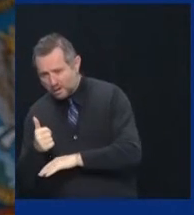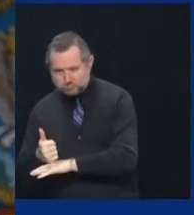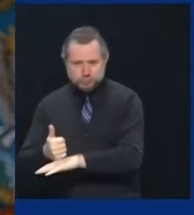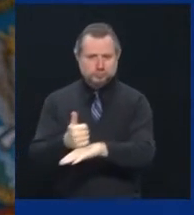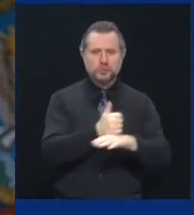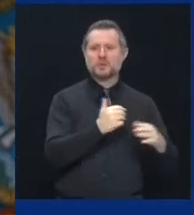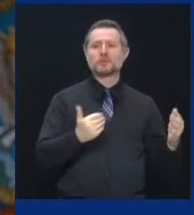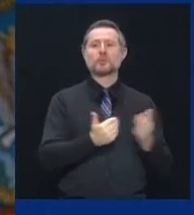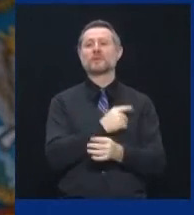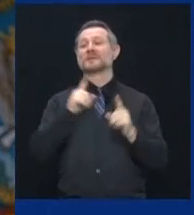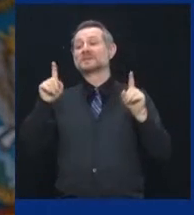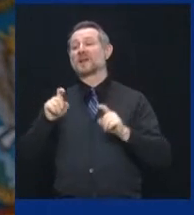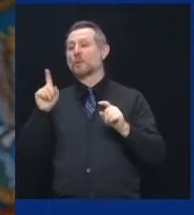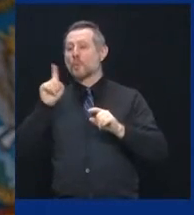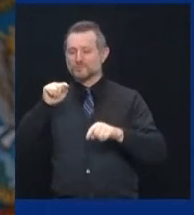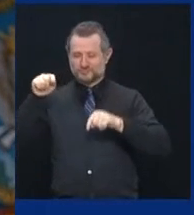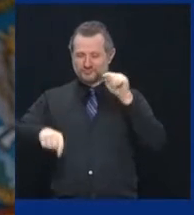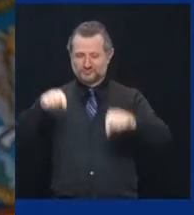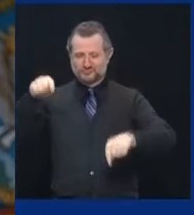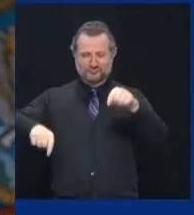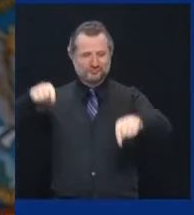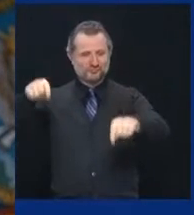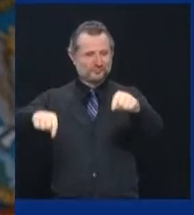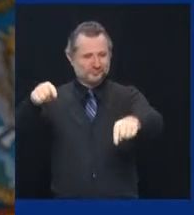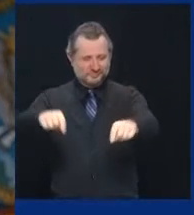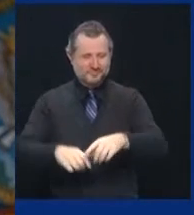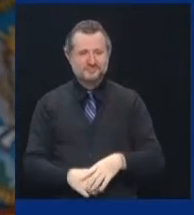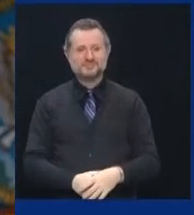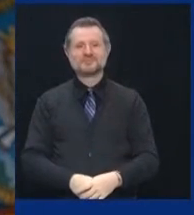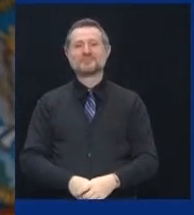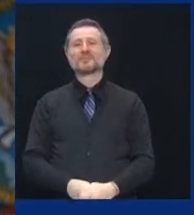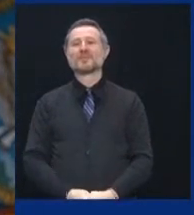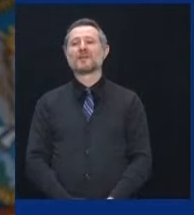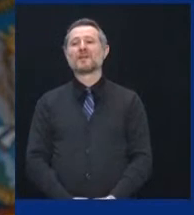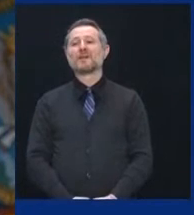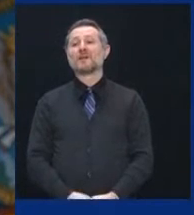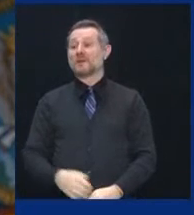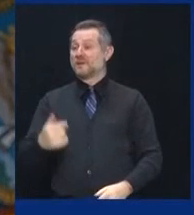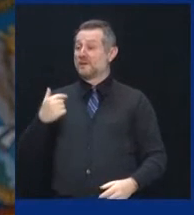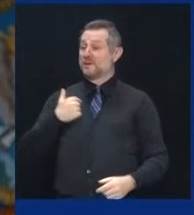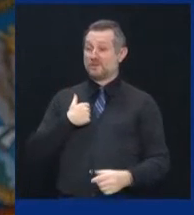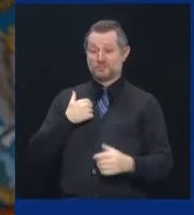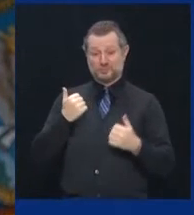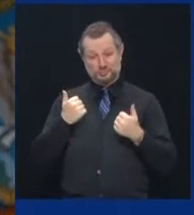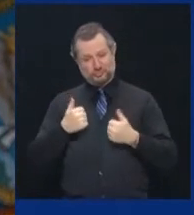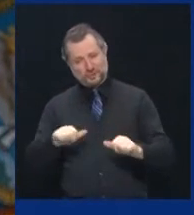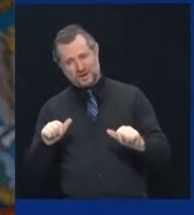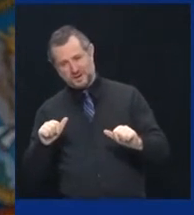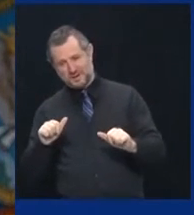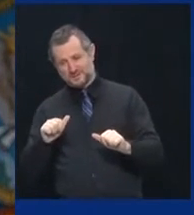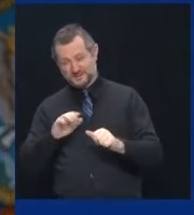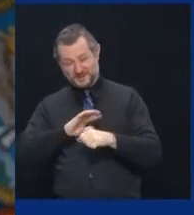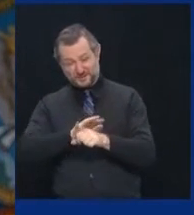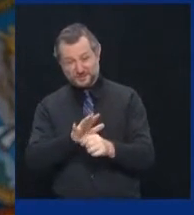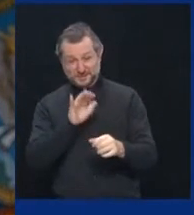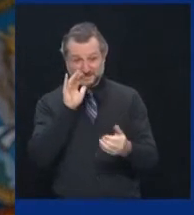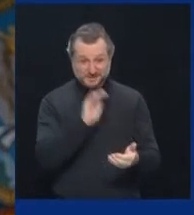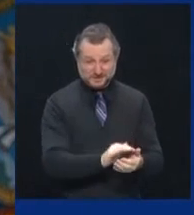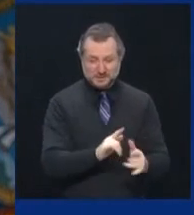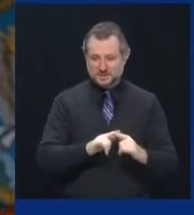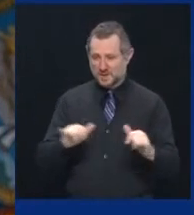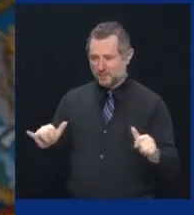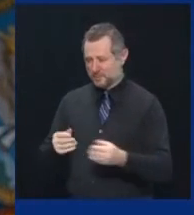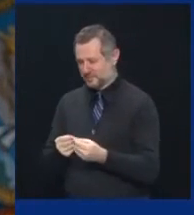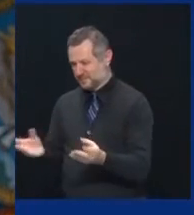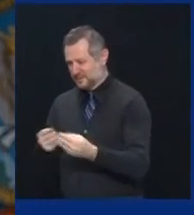all across the state. While we're continuing to battle COVID and expedite the vaccine, we must